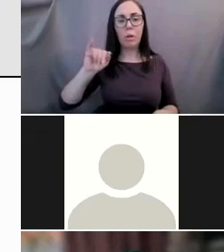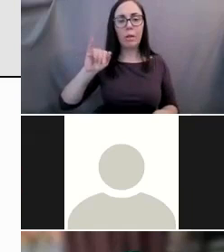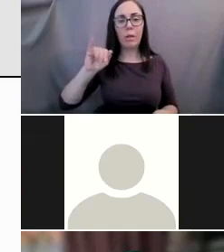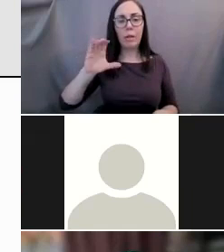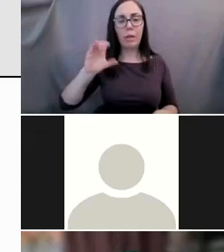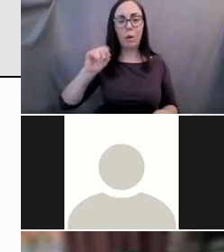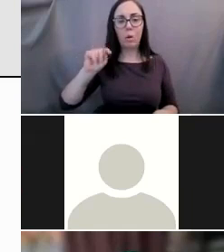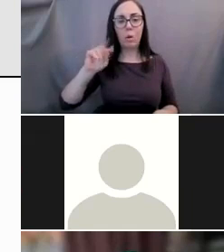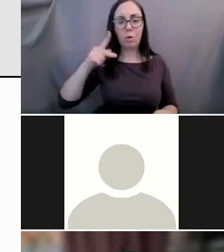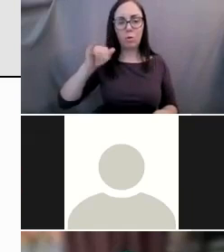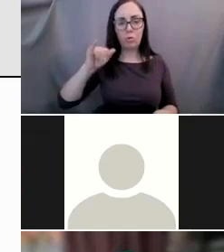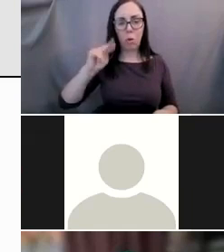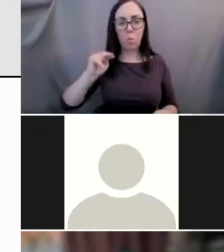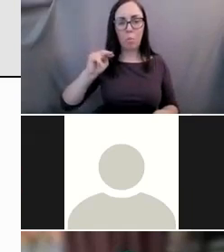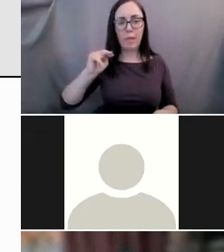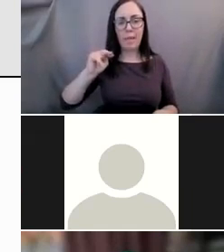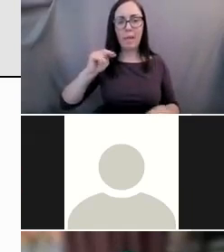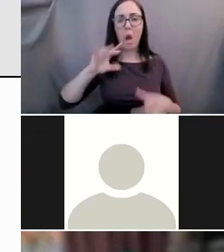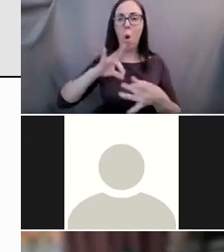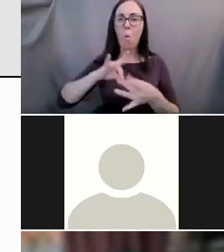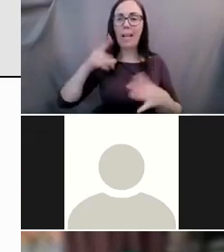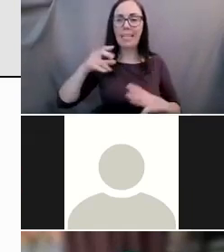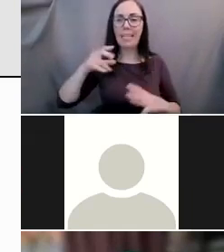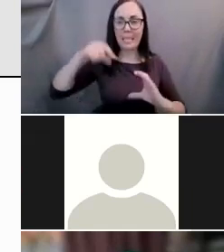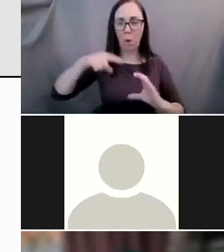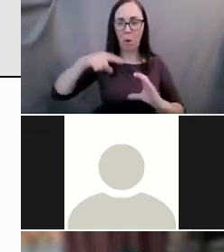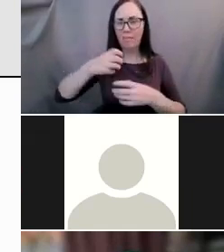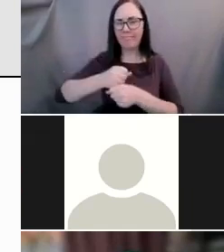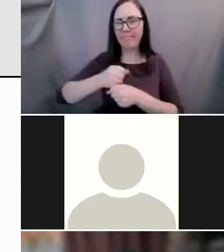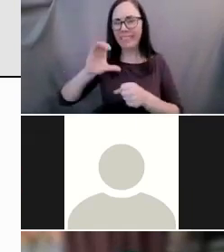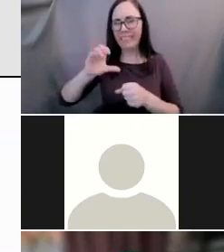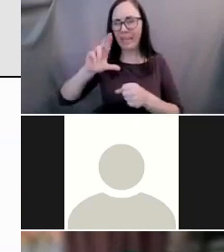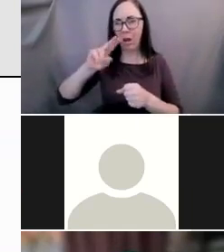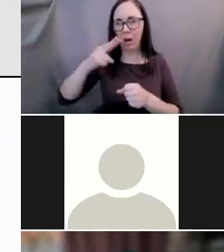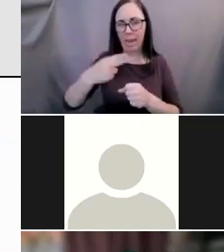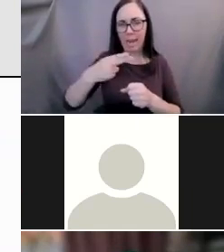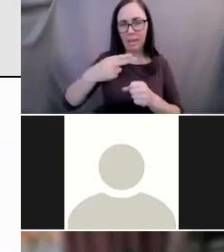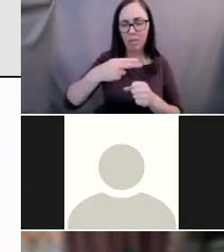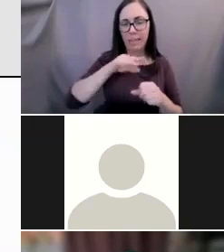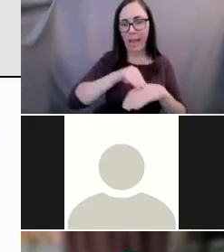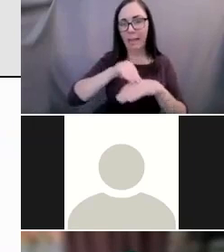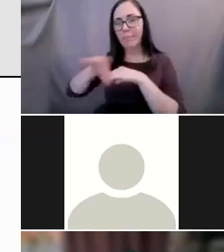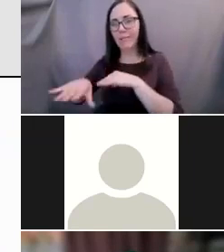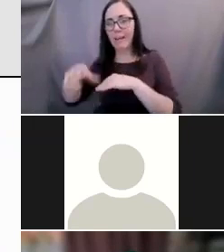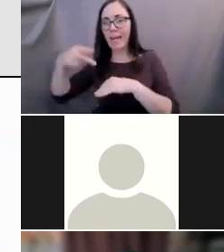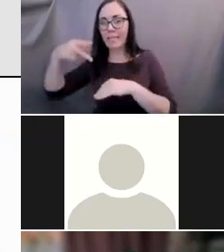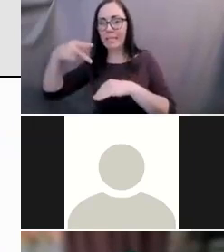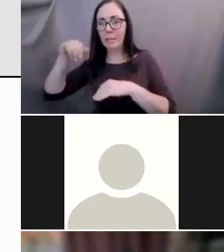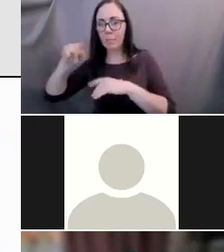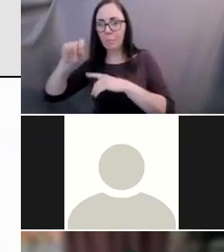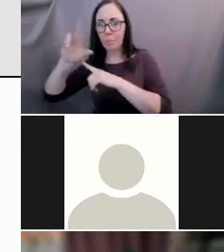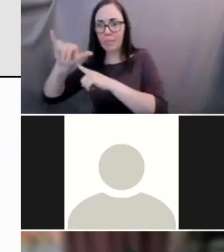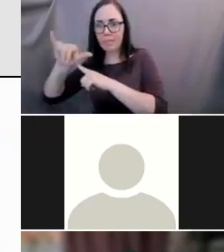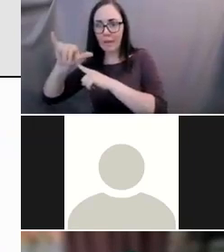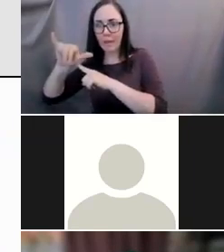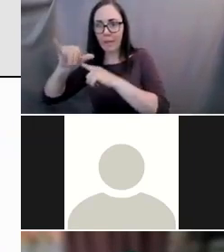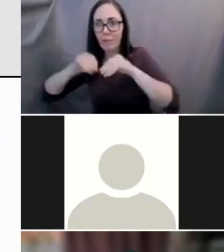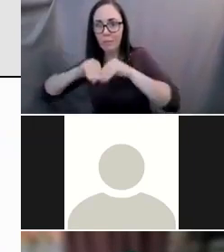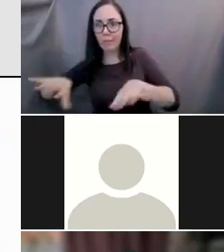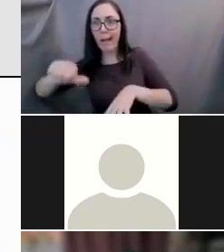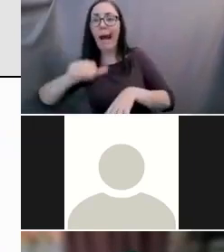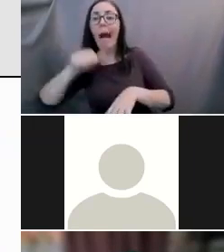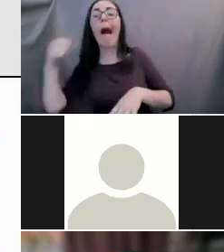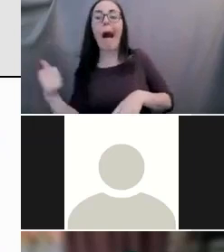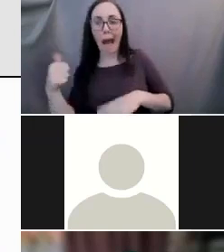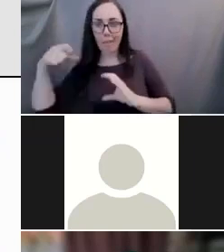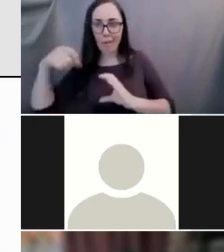CRH signals the pituitary gland to secrete a hormone called adrenocorticotropic hormone, or ACTH, into